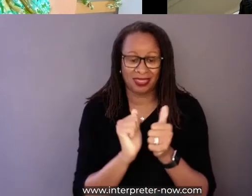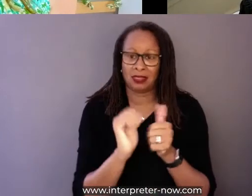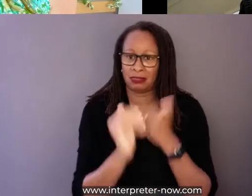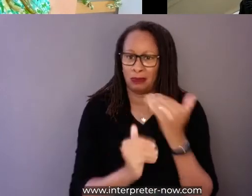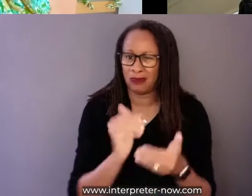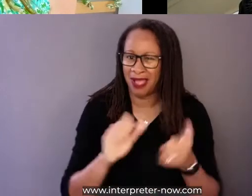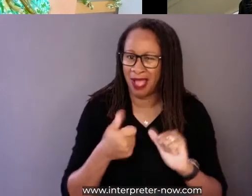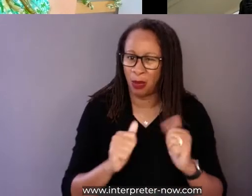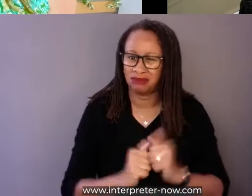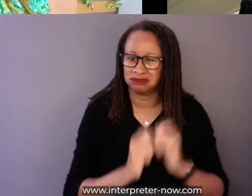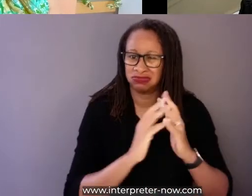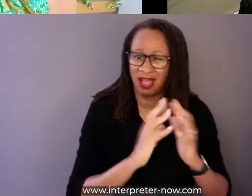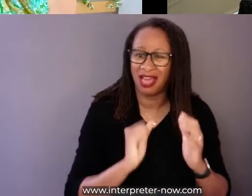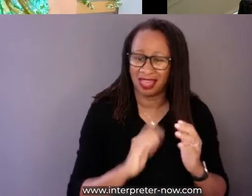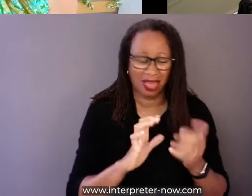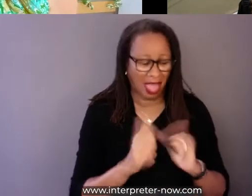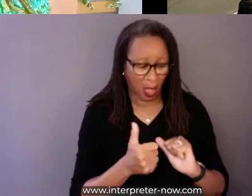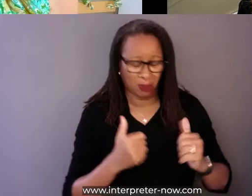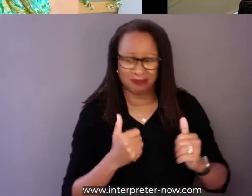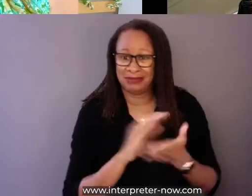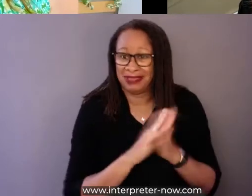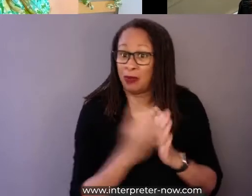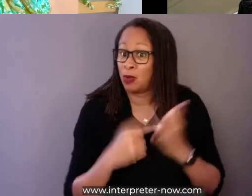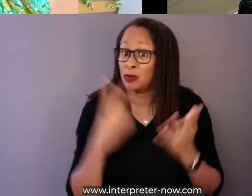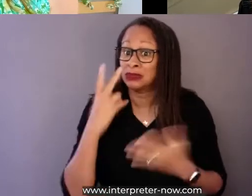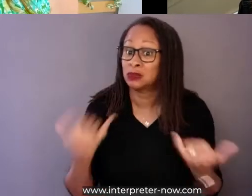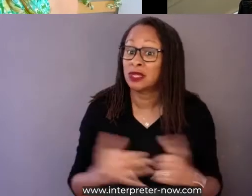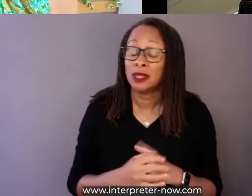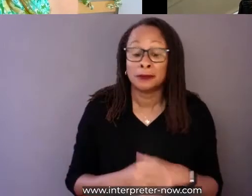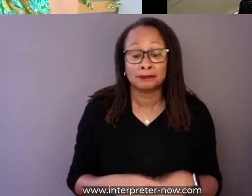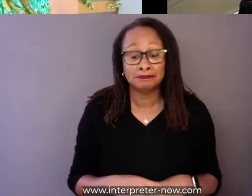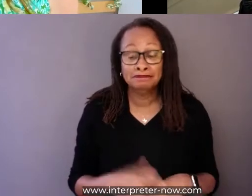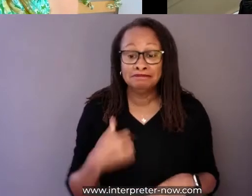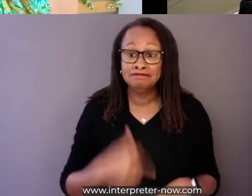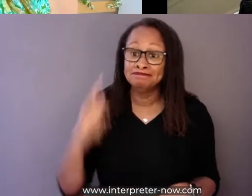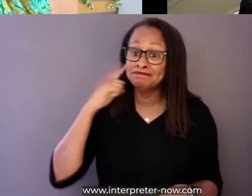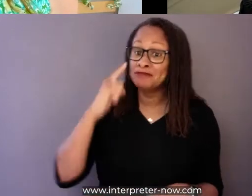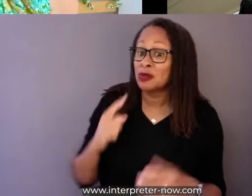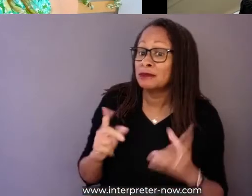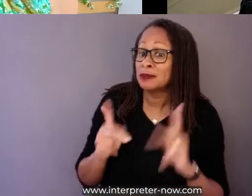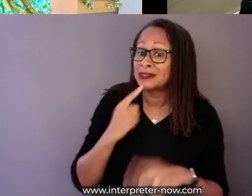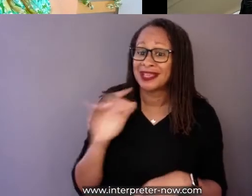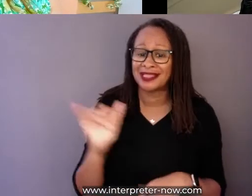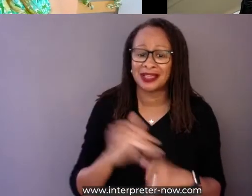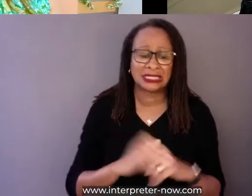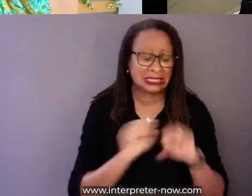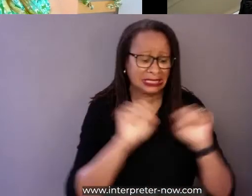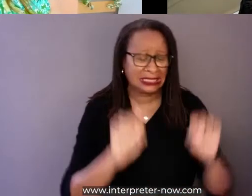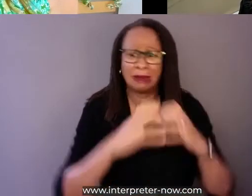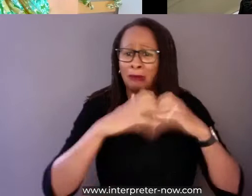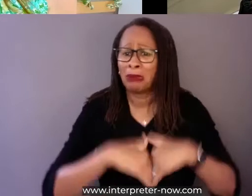you know, quote unquote ecosystem works. And you know, I've heard people say things like, you know, the system is